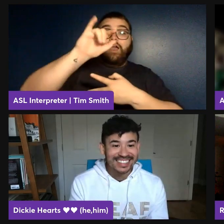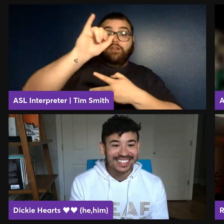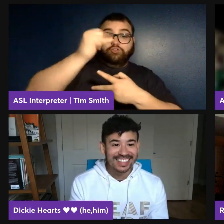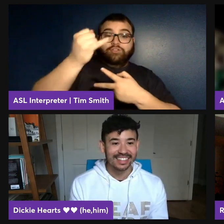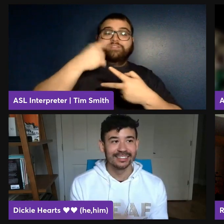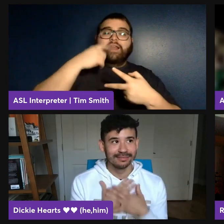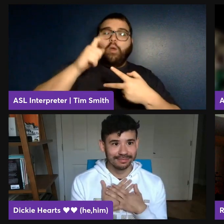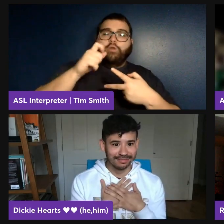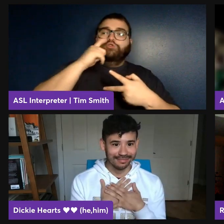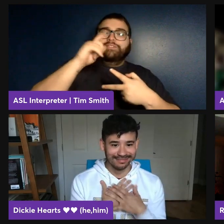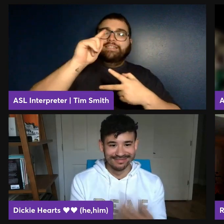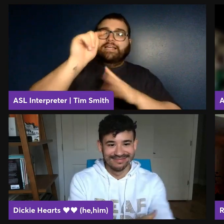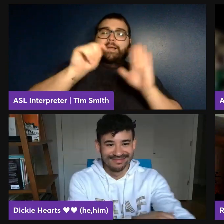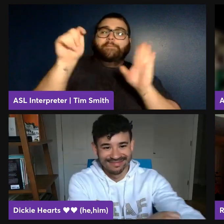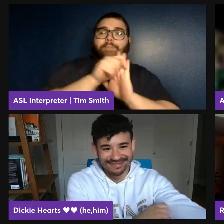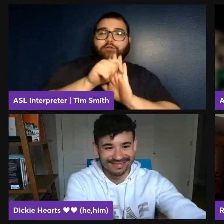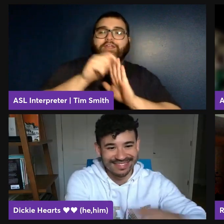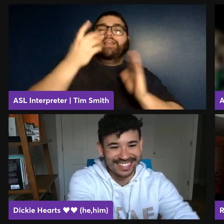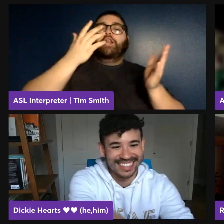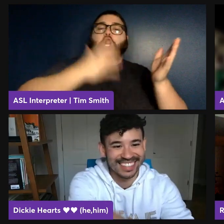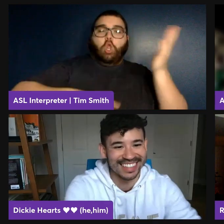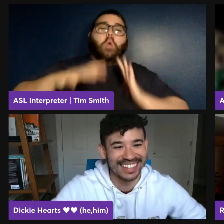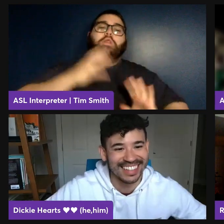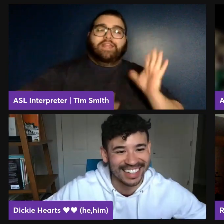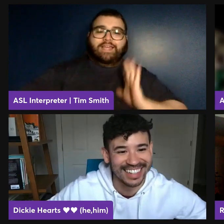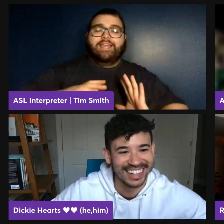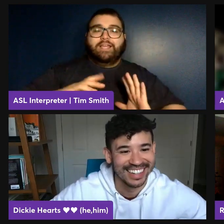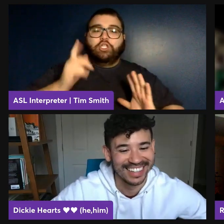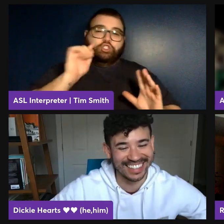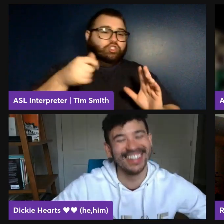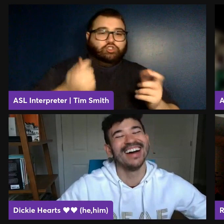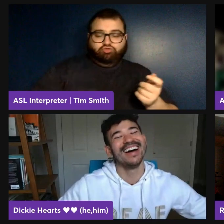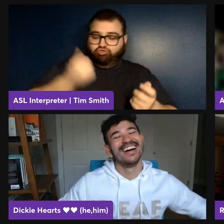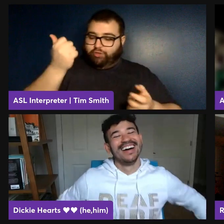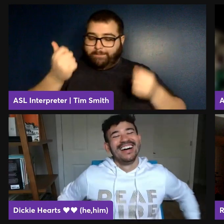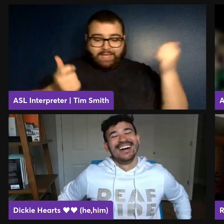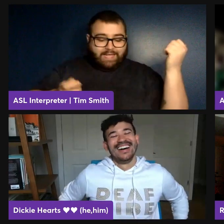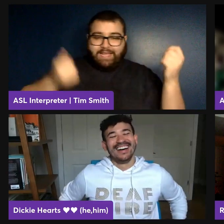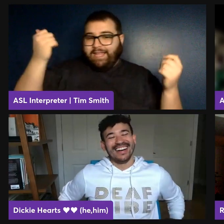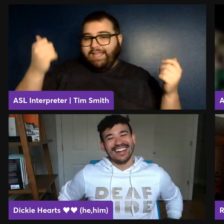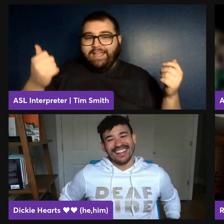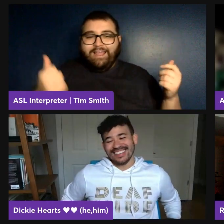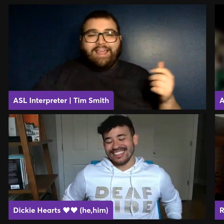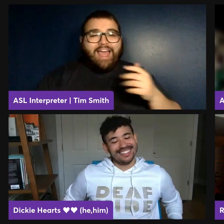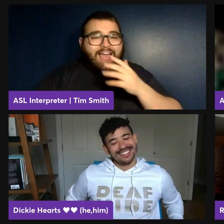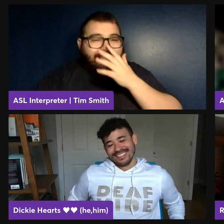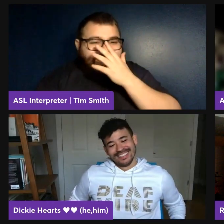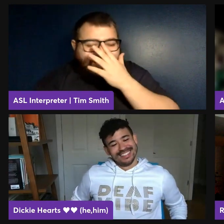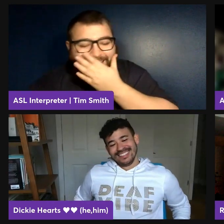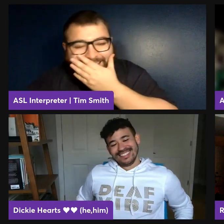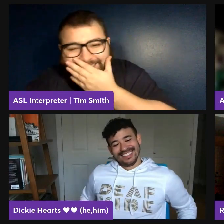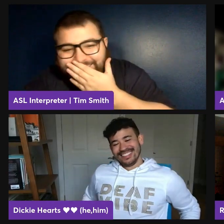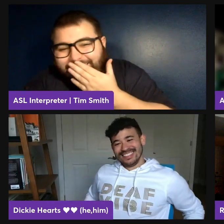like period clothing, just stripping and just having